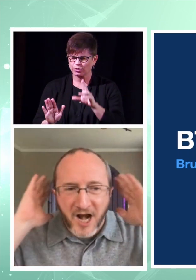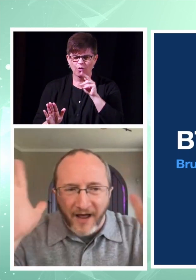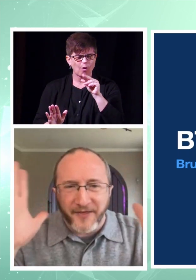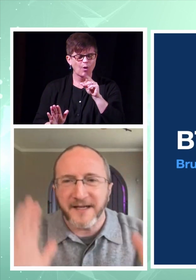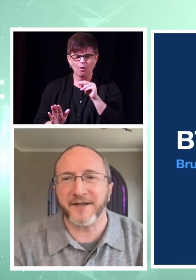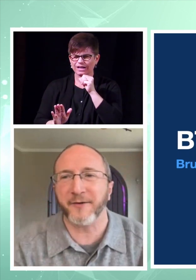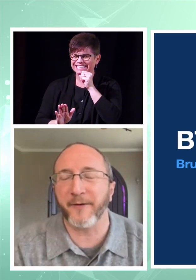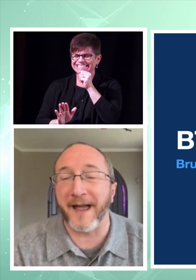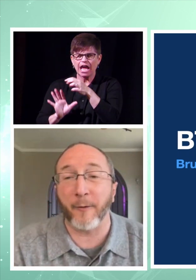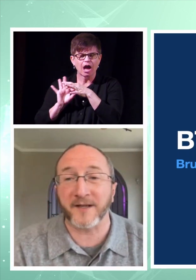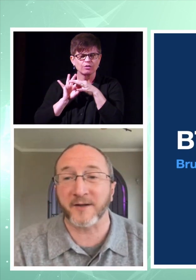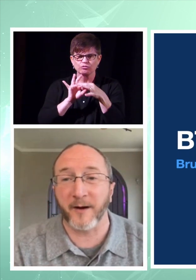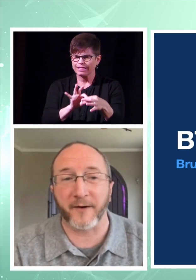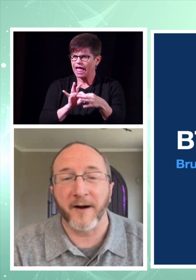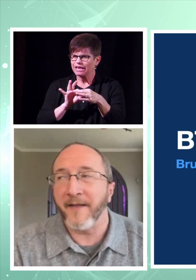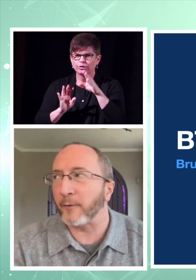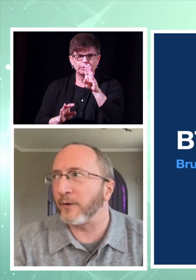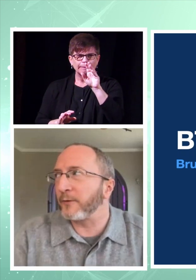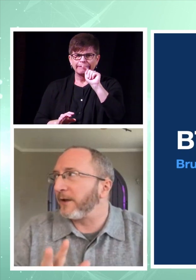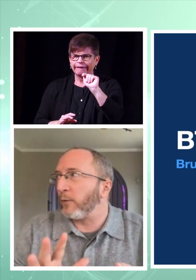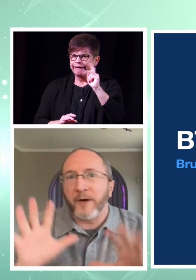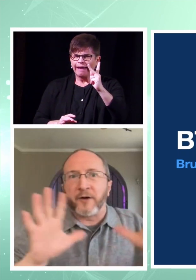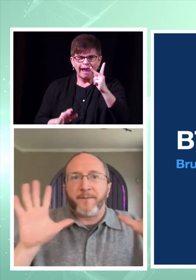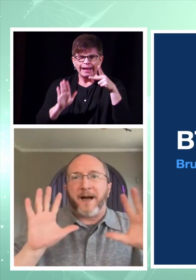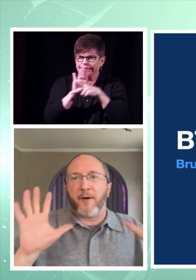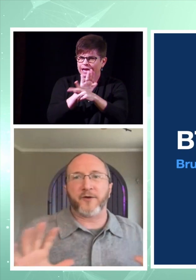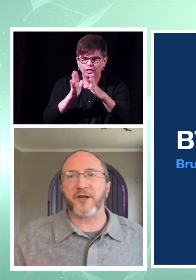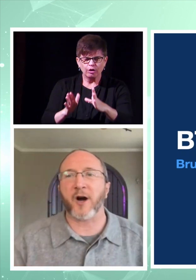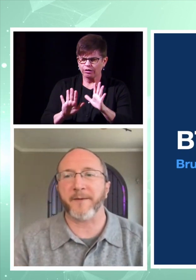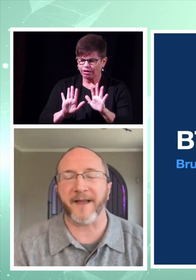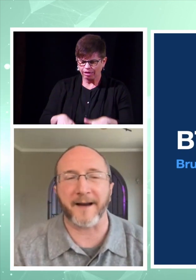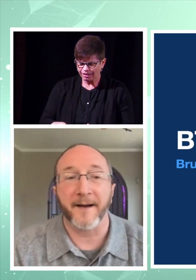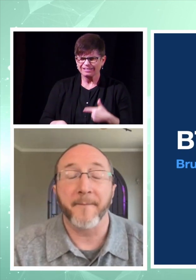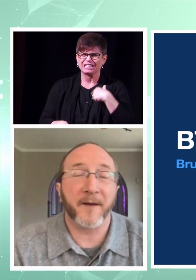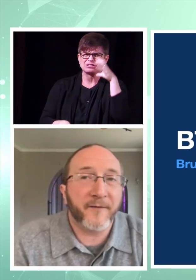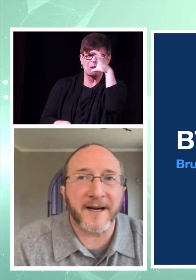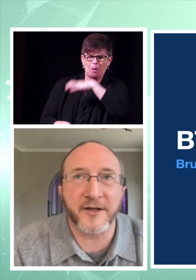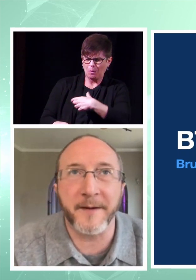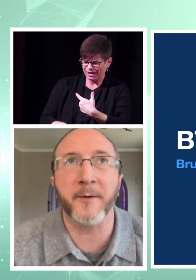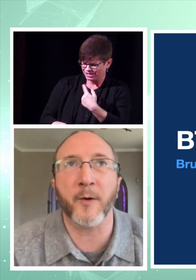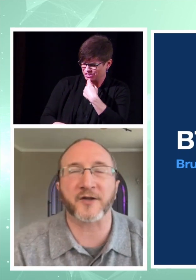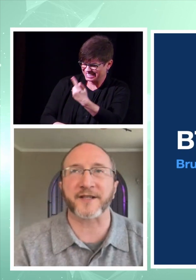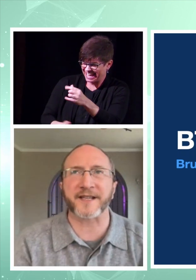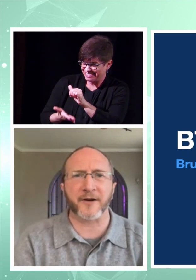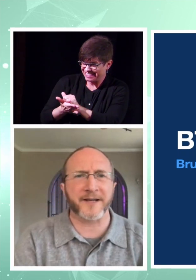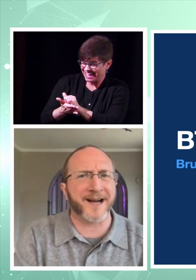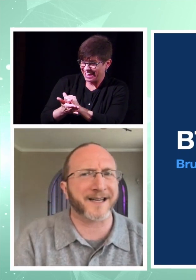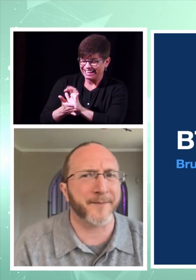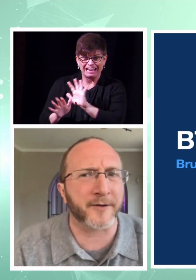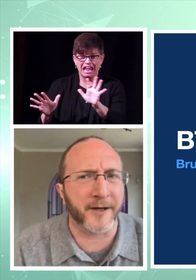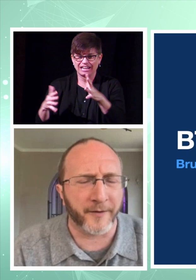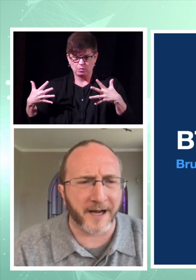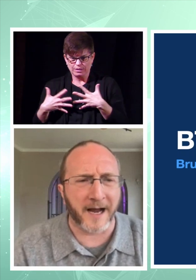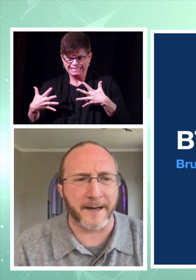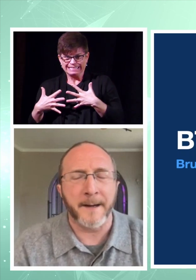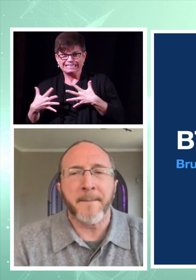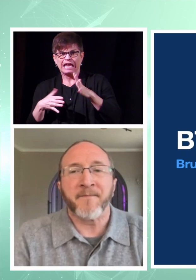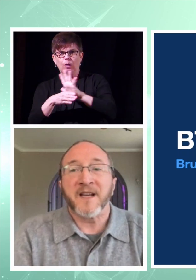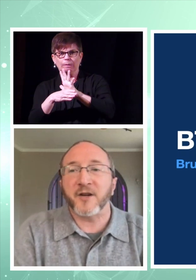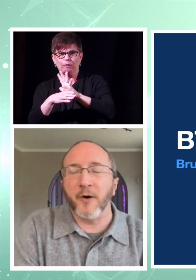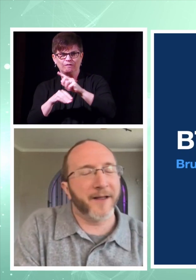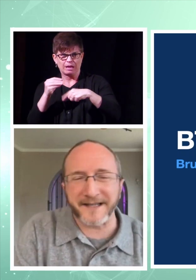absolutely nothing to do with that whatsoever. That really, really weirded me out when she taught me that. In fact, she made me watch a scary documentary on the